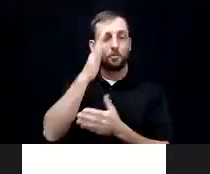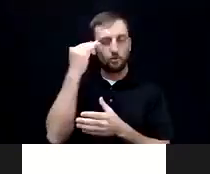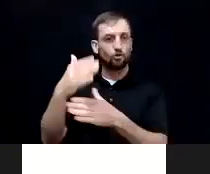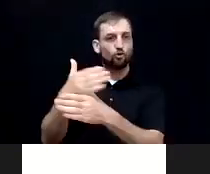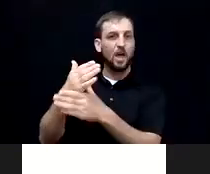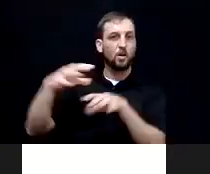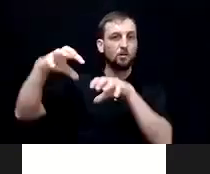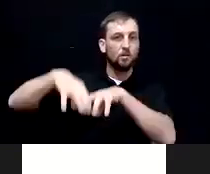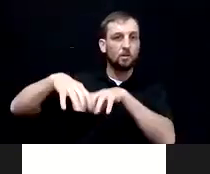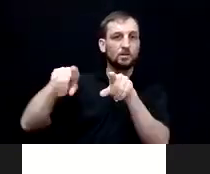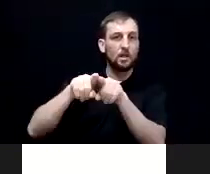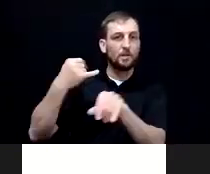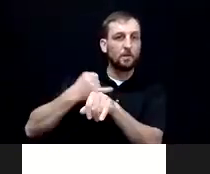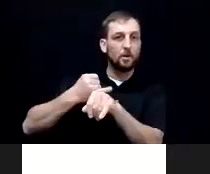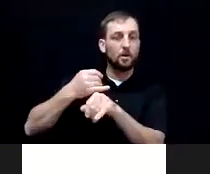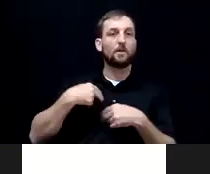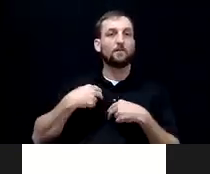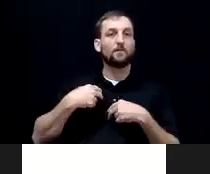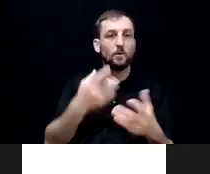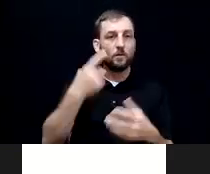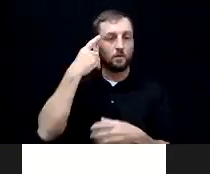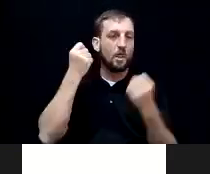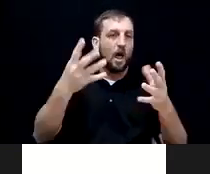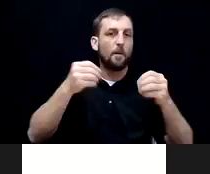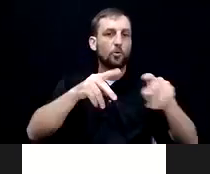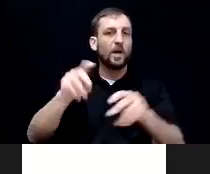even for our Lions Connected students.